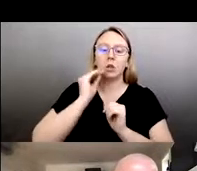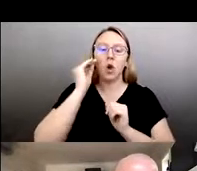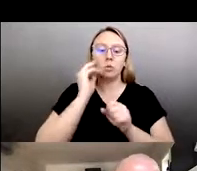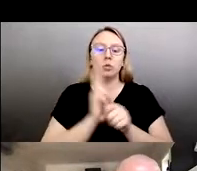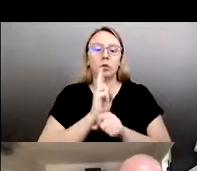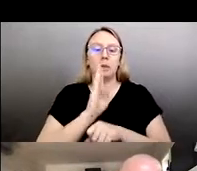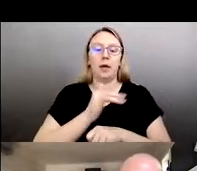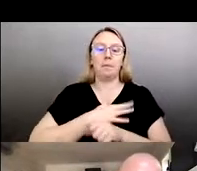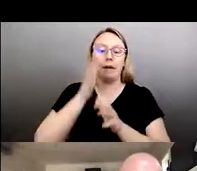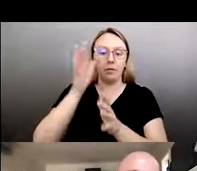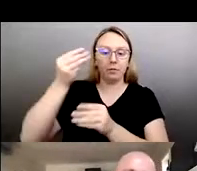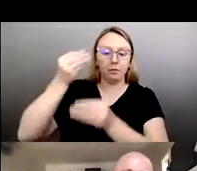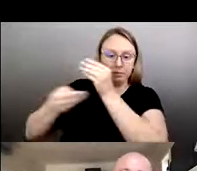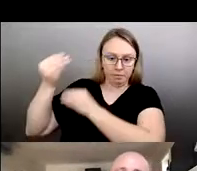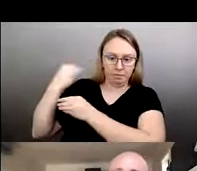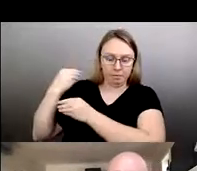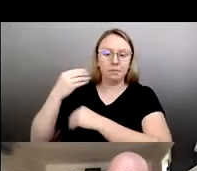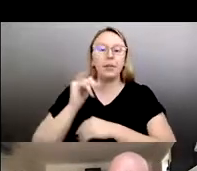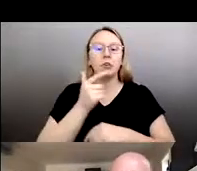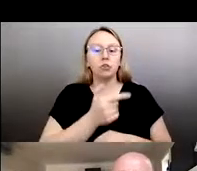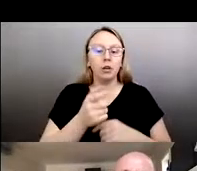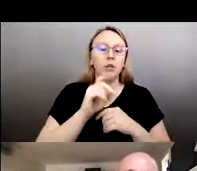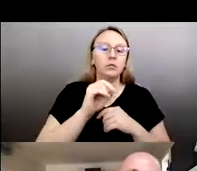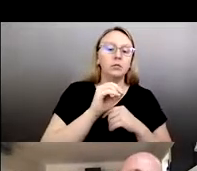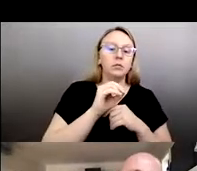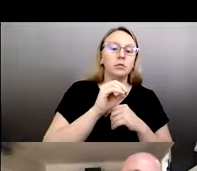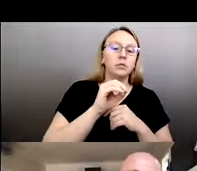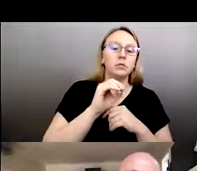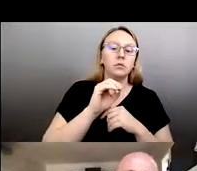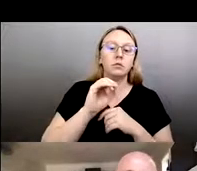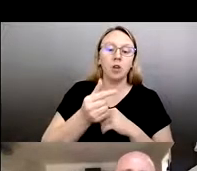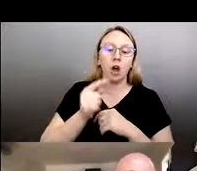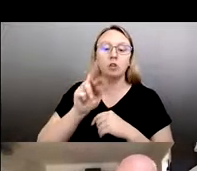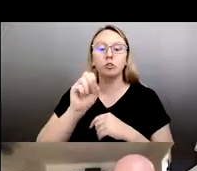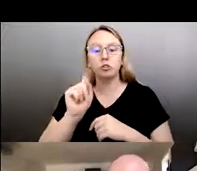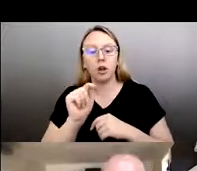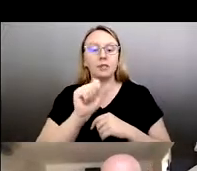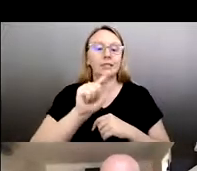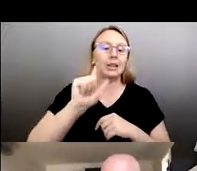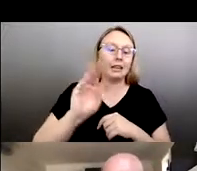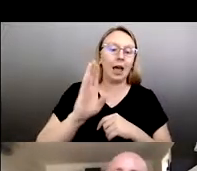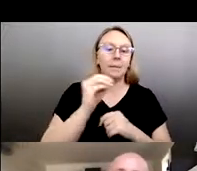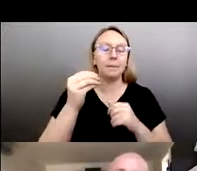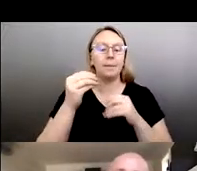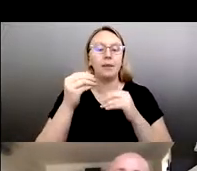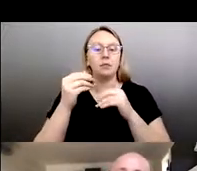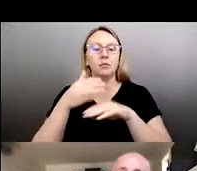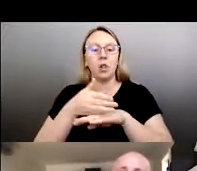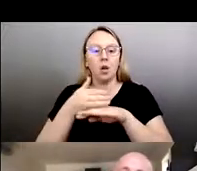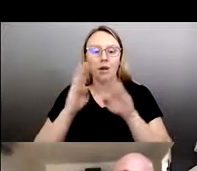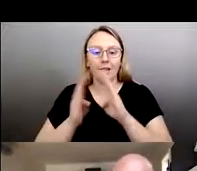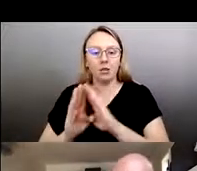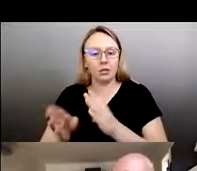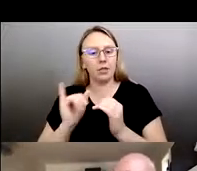Slab End, Log Houses. And so I always thought this painting, which you can see on the left, was kind of a cartoonish depiction of architecture.